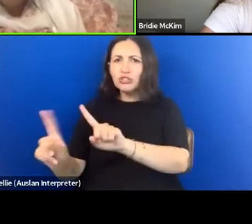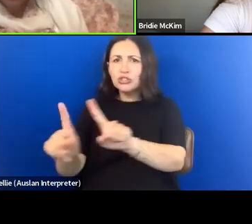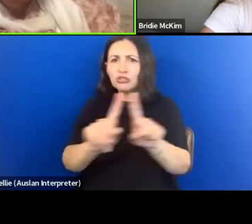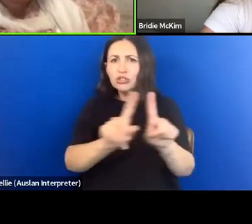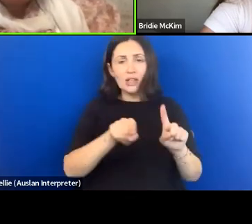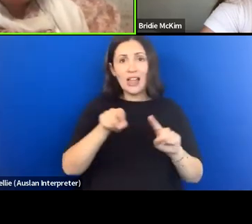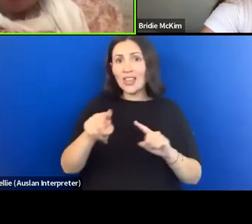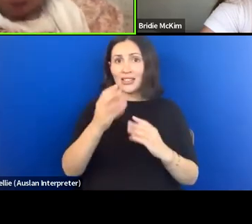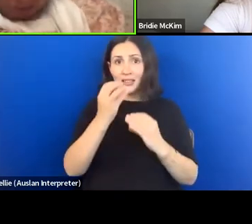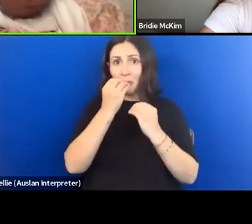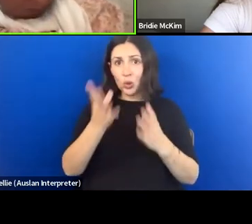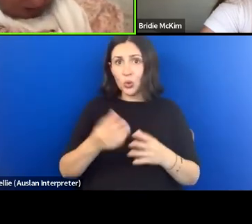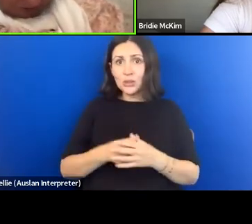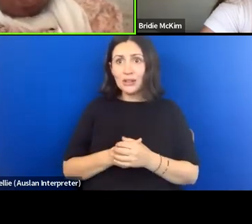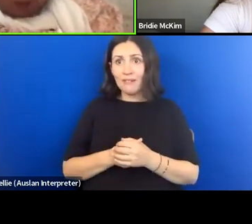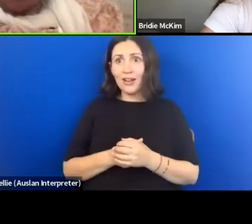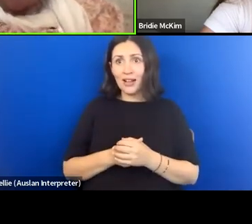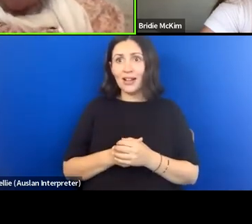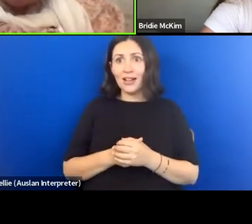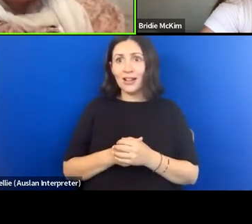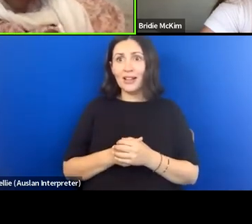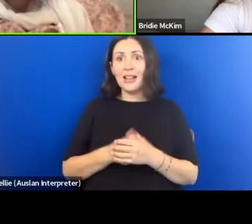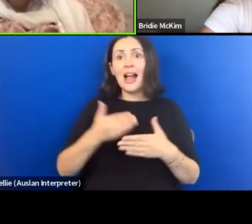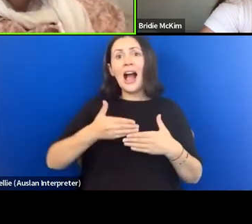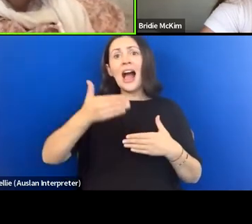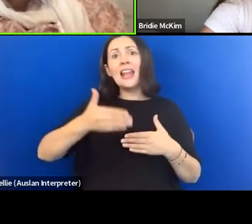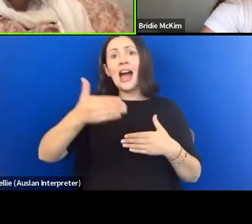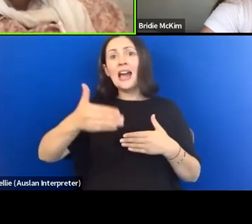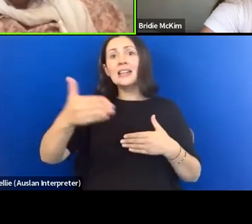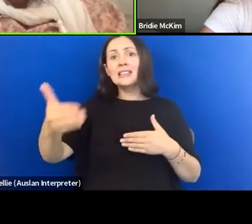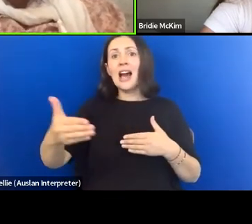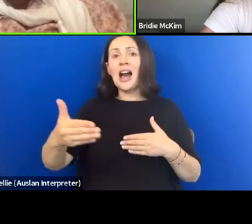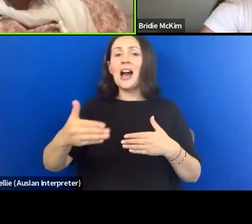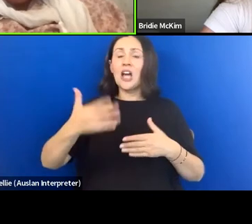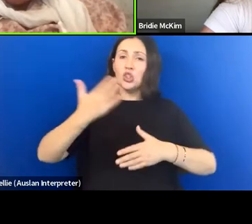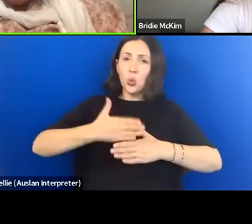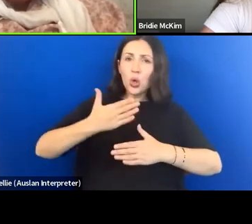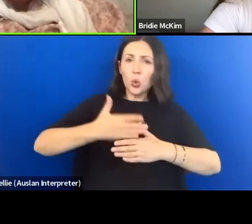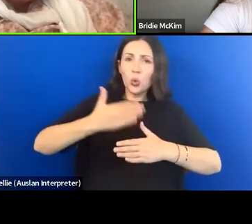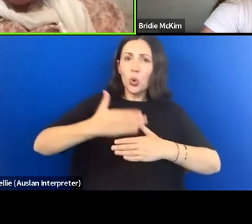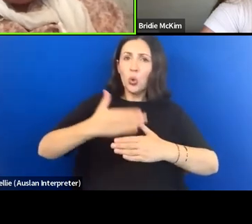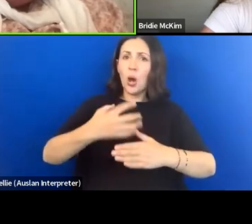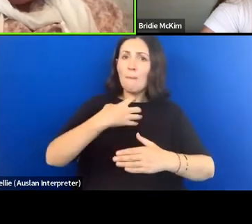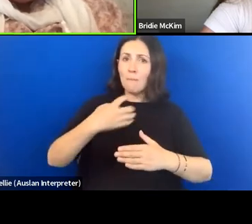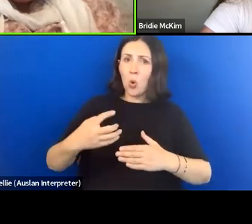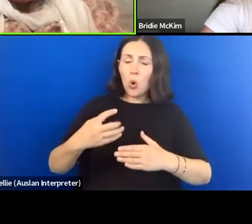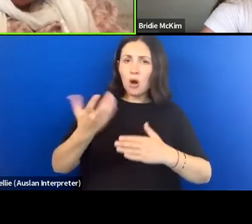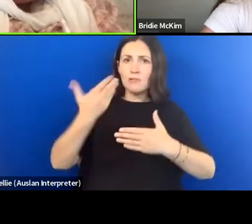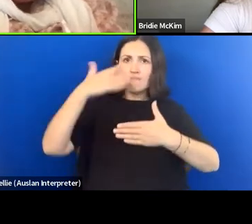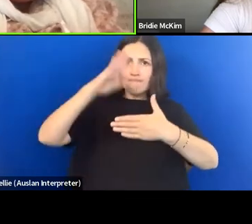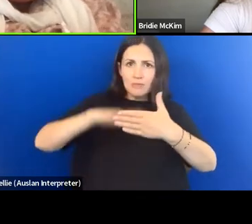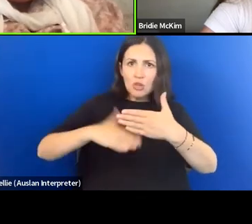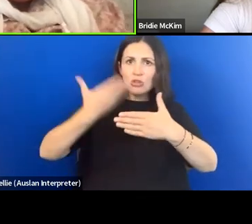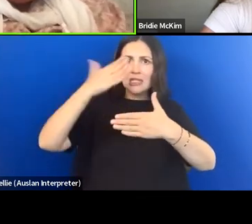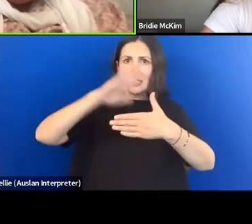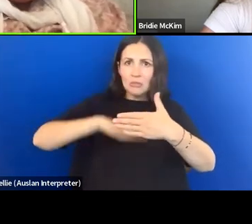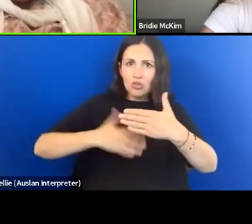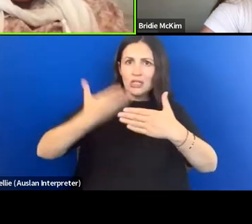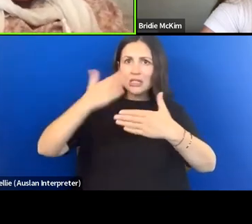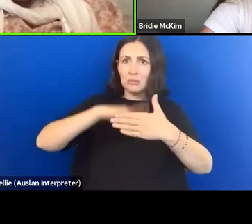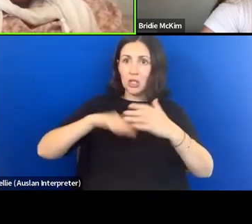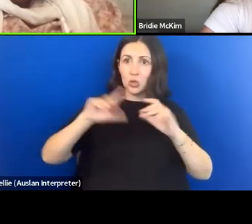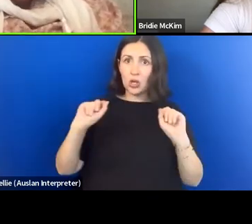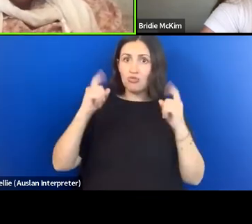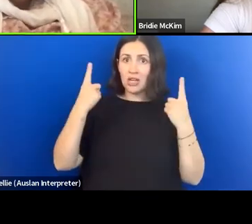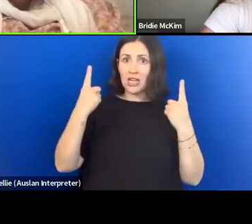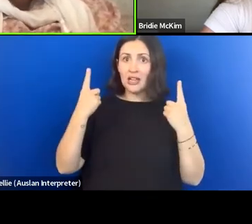particularly when you get a bit more experience in this industry, okay, how can I make space